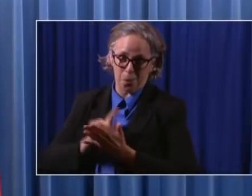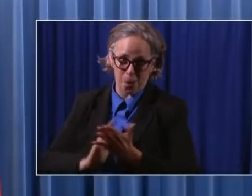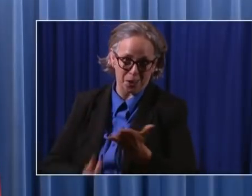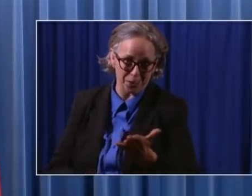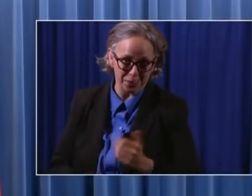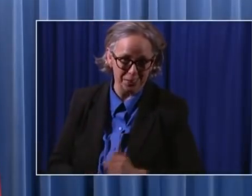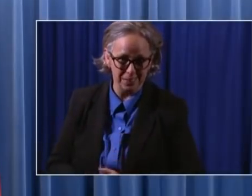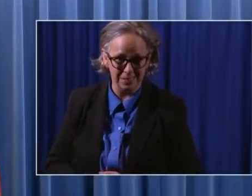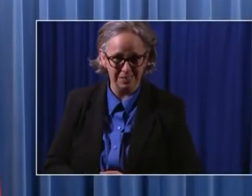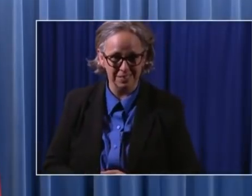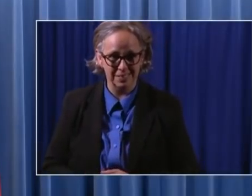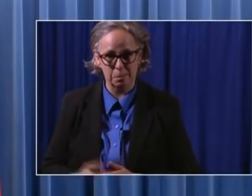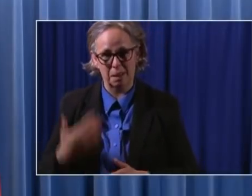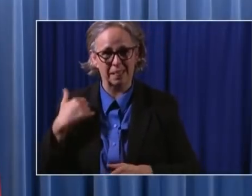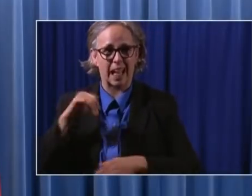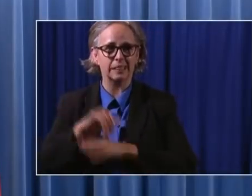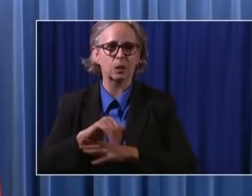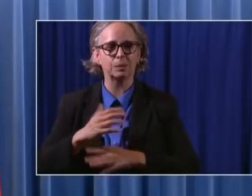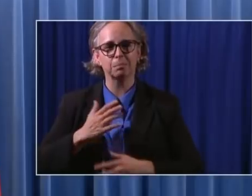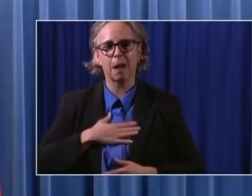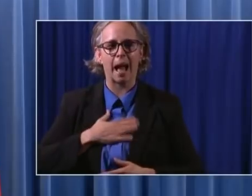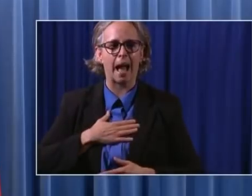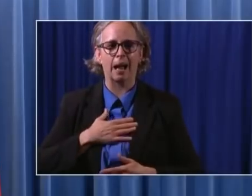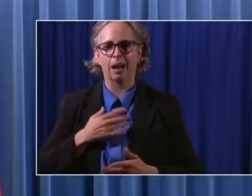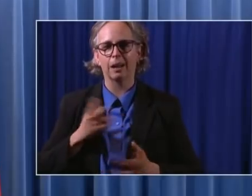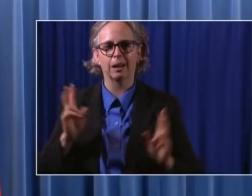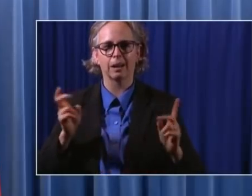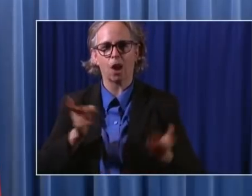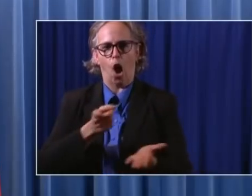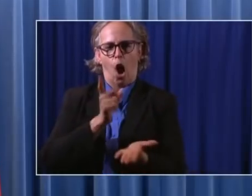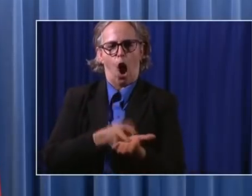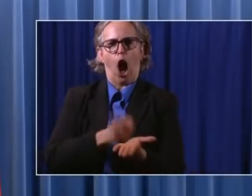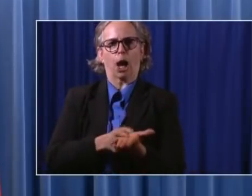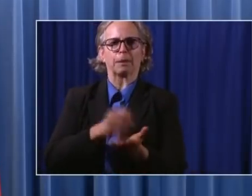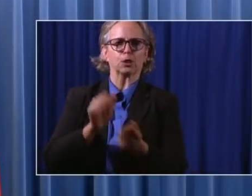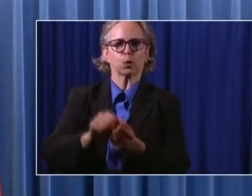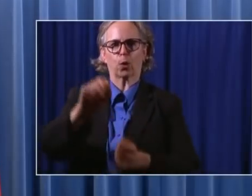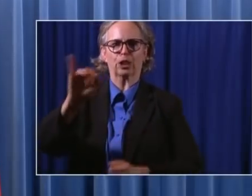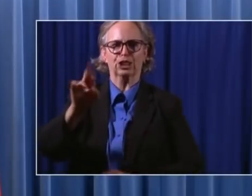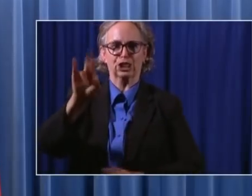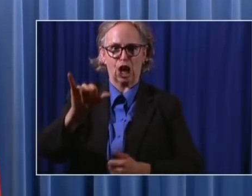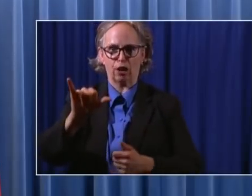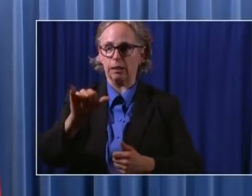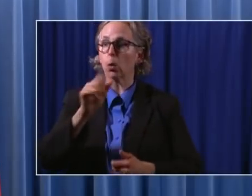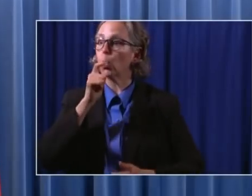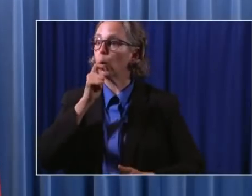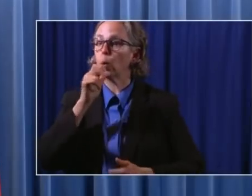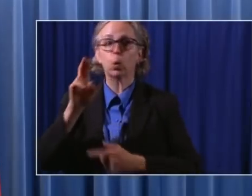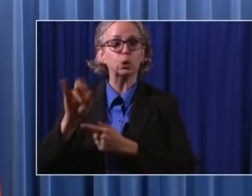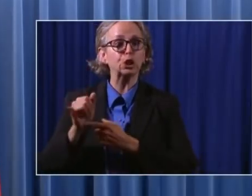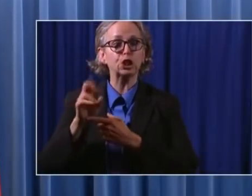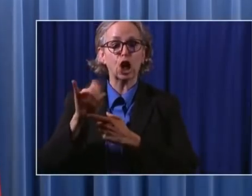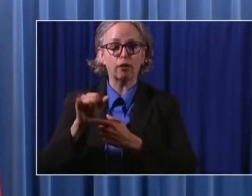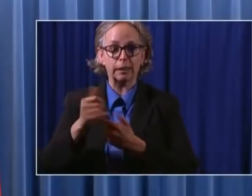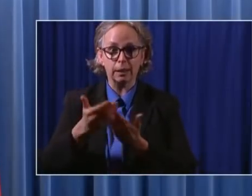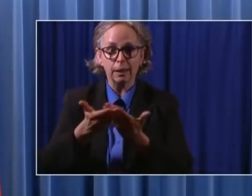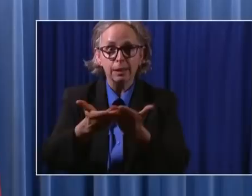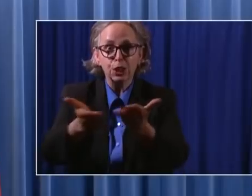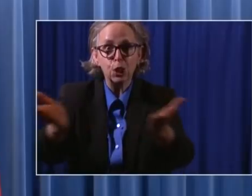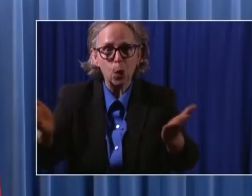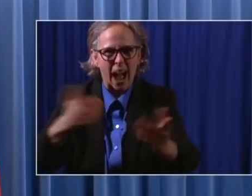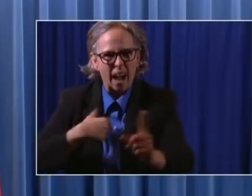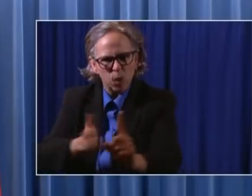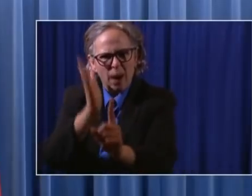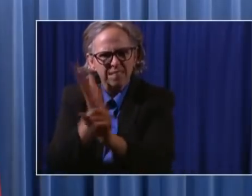to the jury, people of the state of Ohio or the jury, and to tell them these are